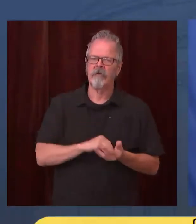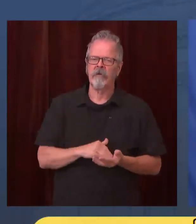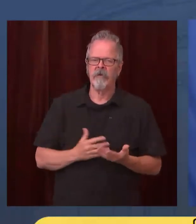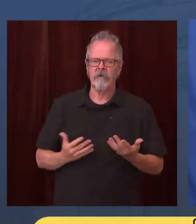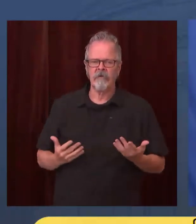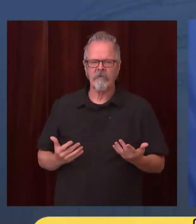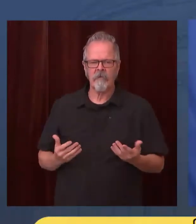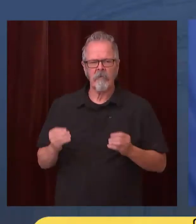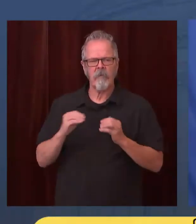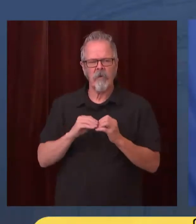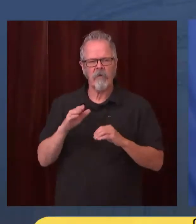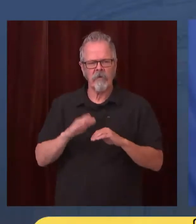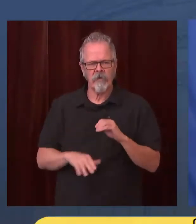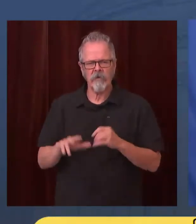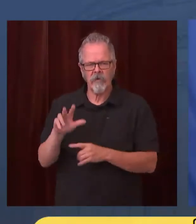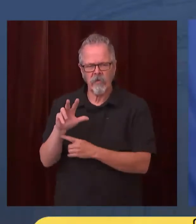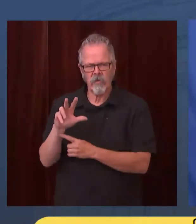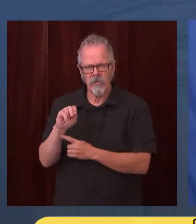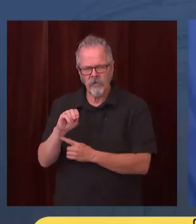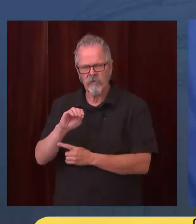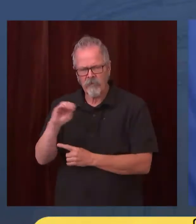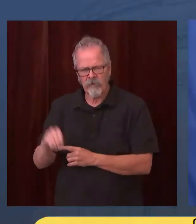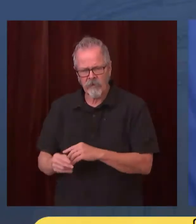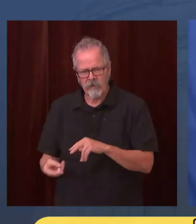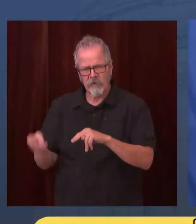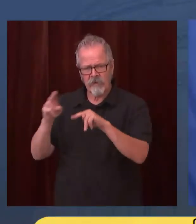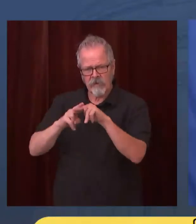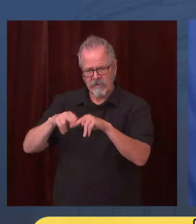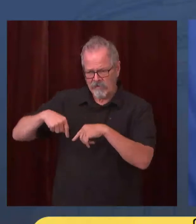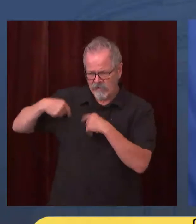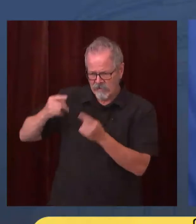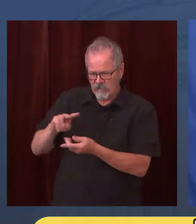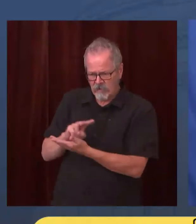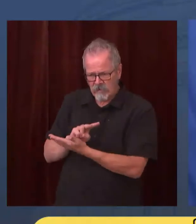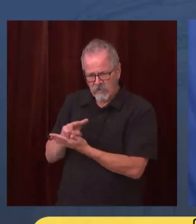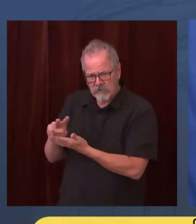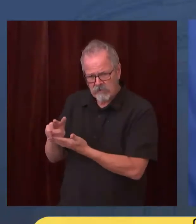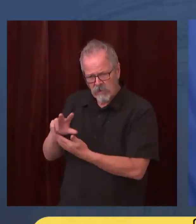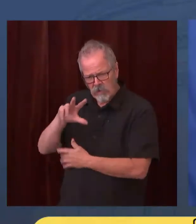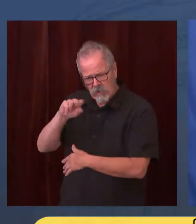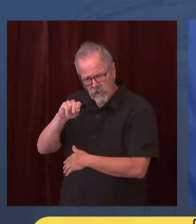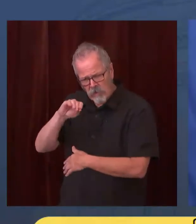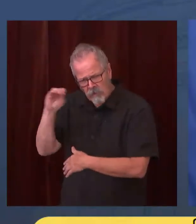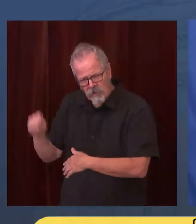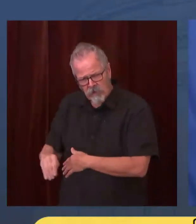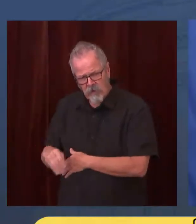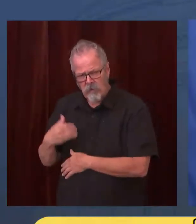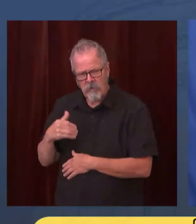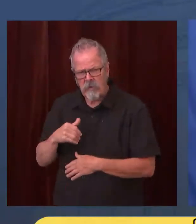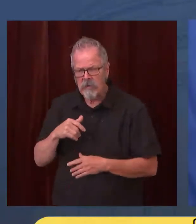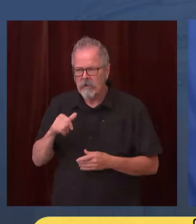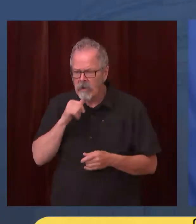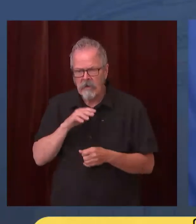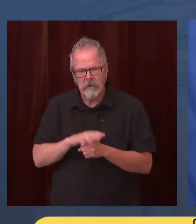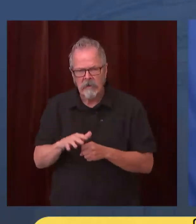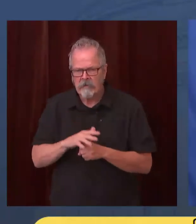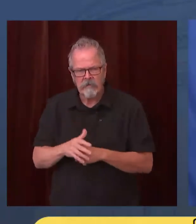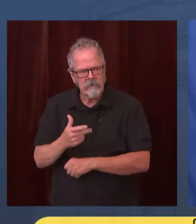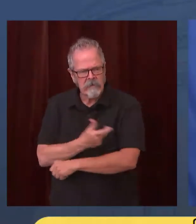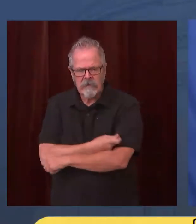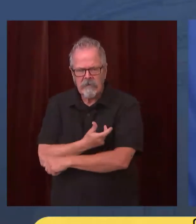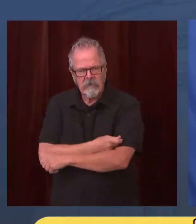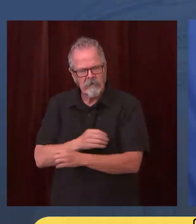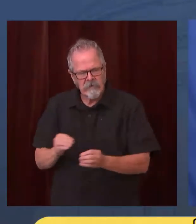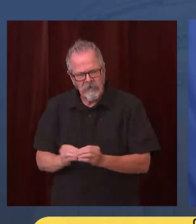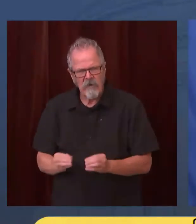weeks of vaccines, but that still is not enough. As far as what the administration at the federal level has announced, I